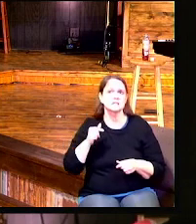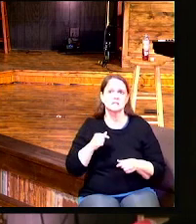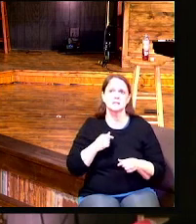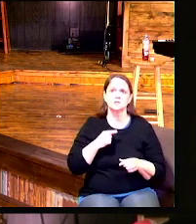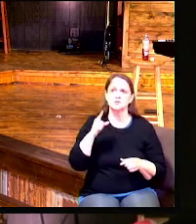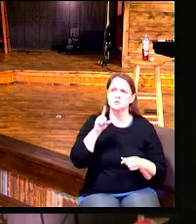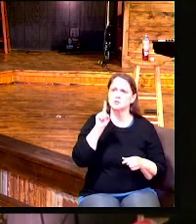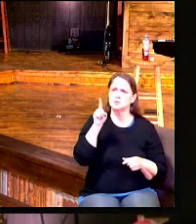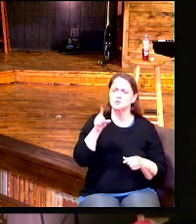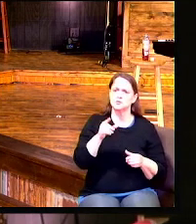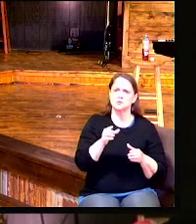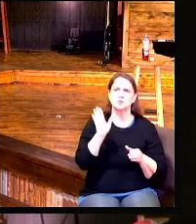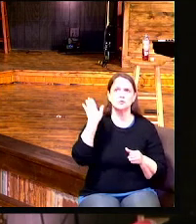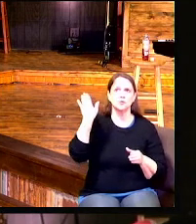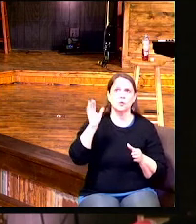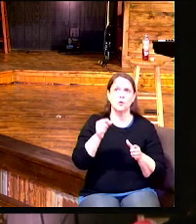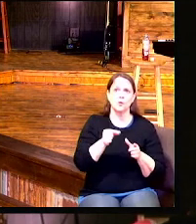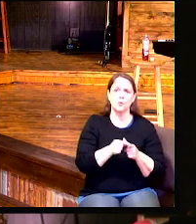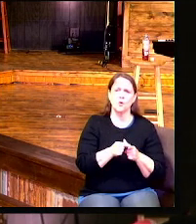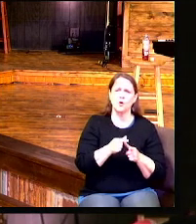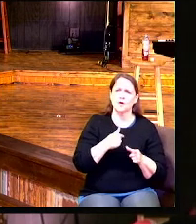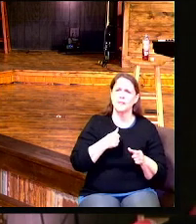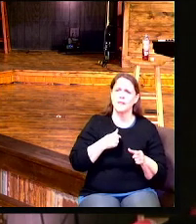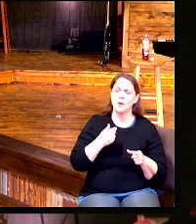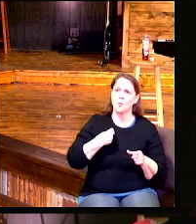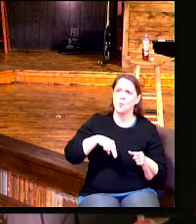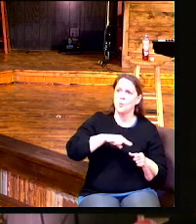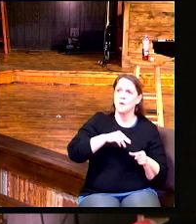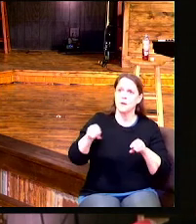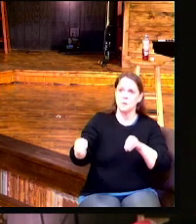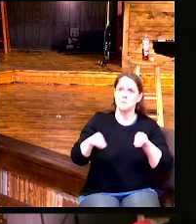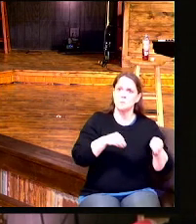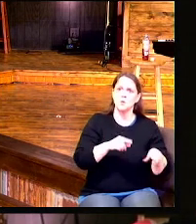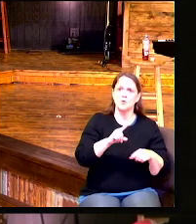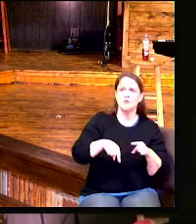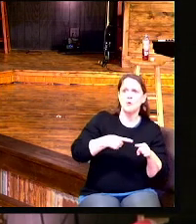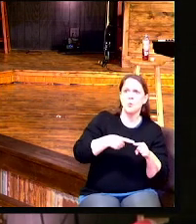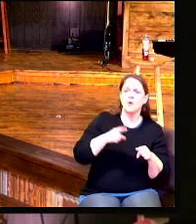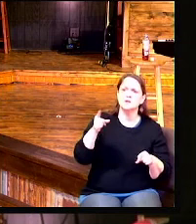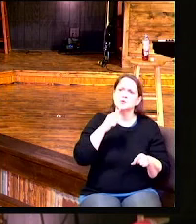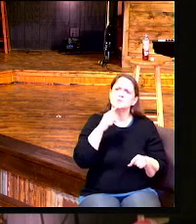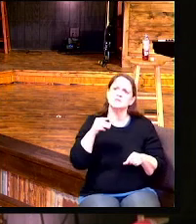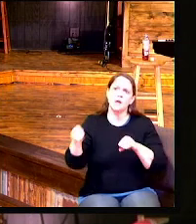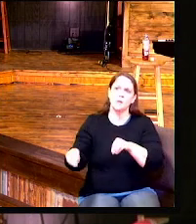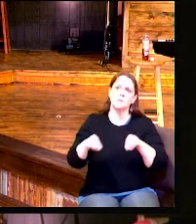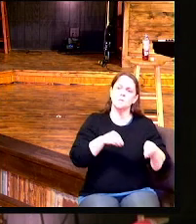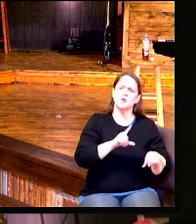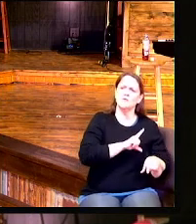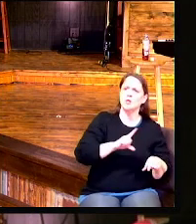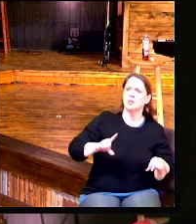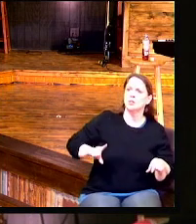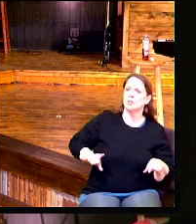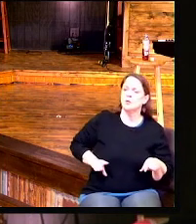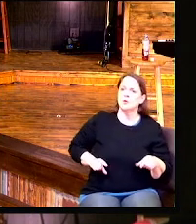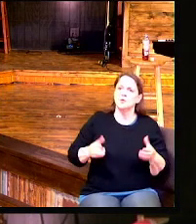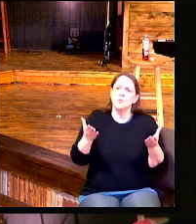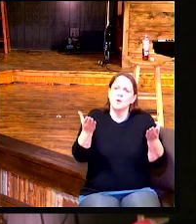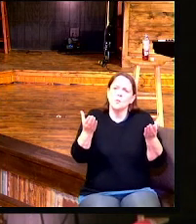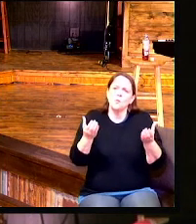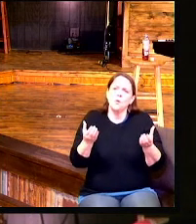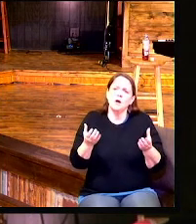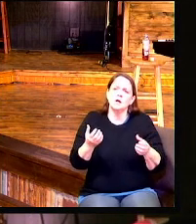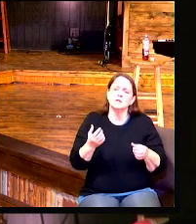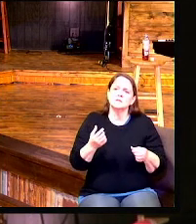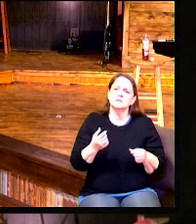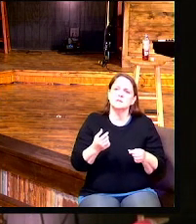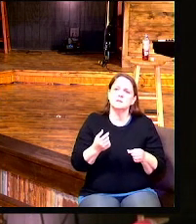and your words, that when you say to move, that we move, no matter what's going on. Lord, we never want to be a church or a